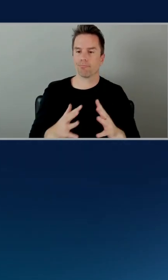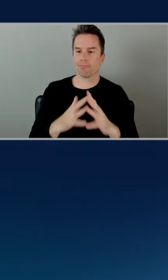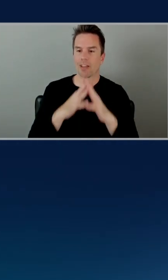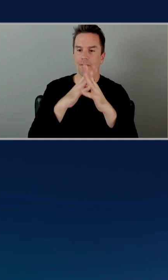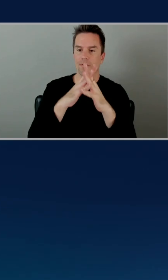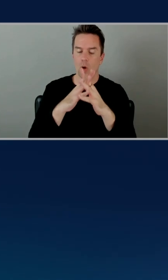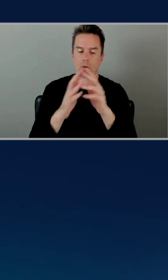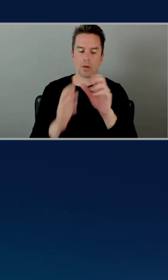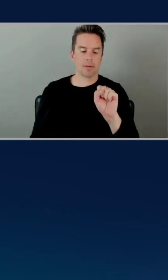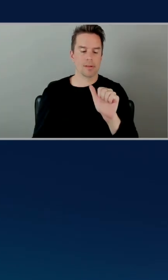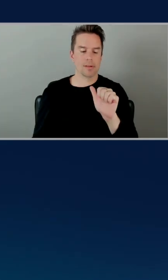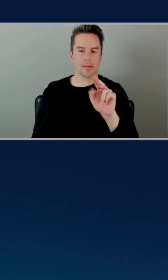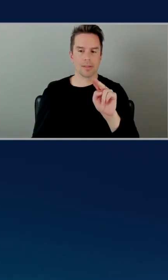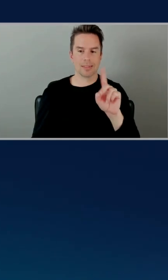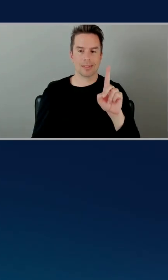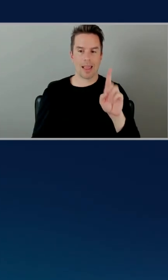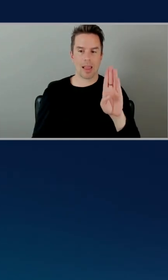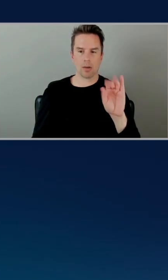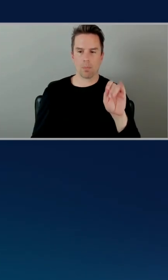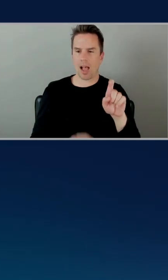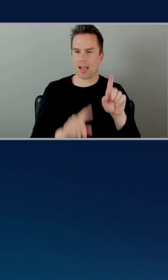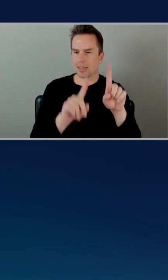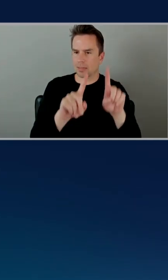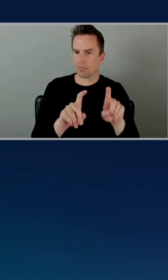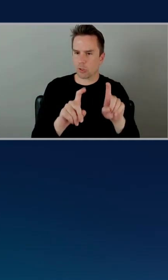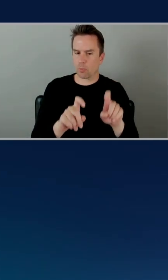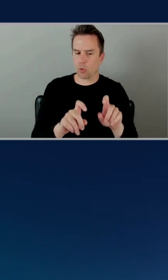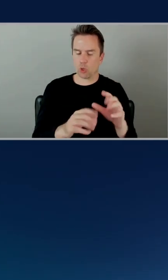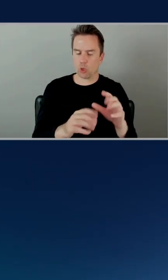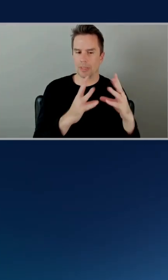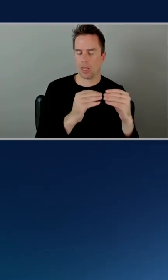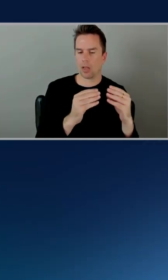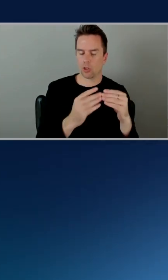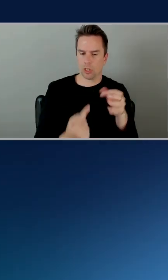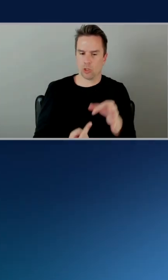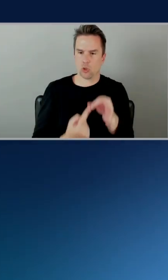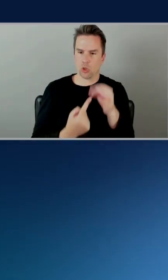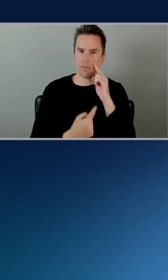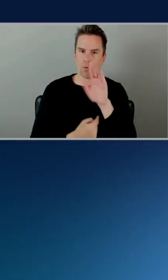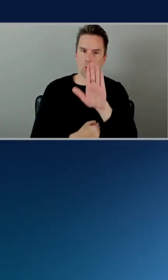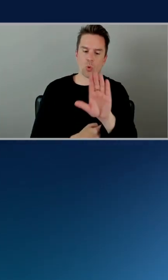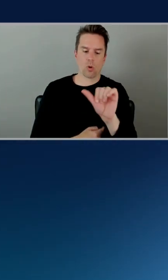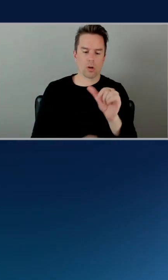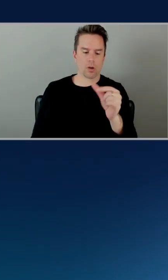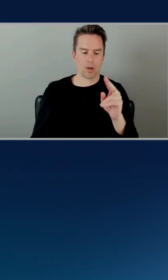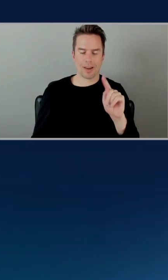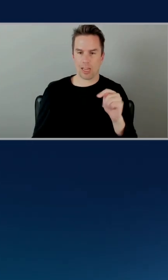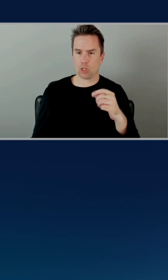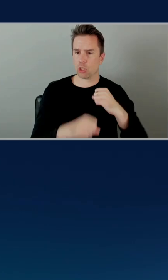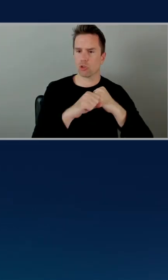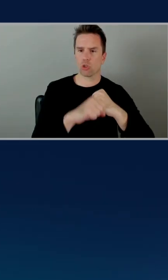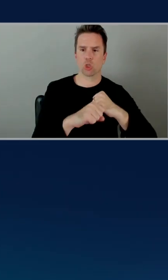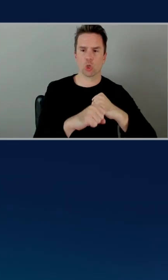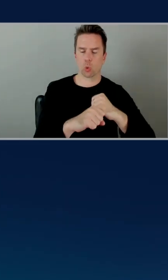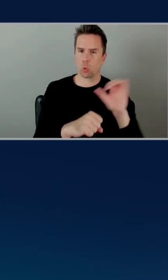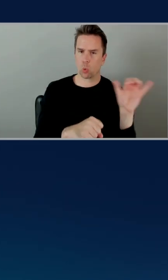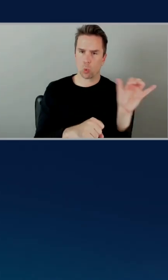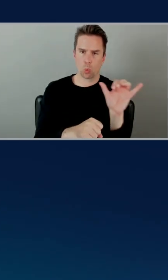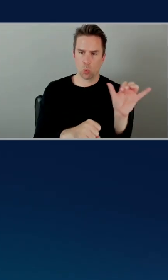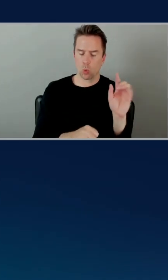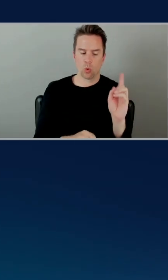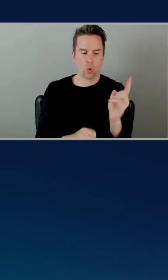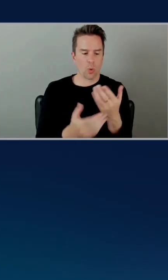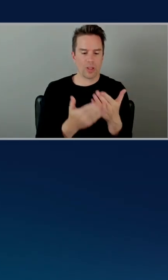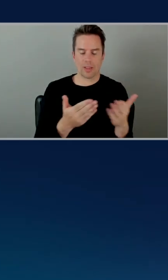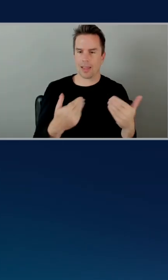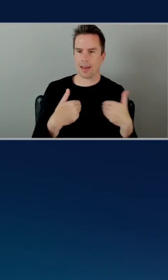interesting. That's unique to your agent. It's secure. Yeah. And all it has access to is just what you've